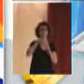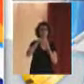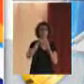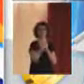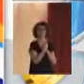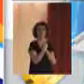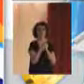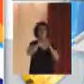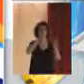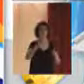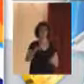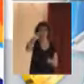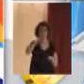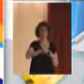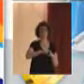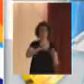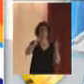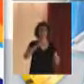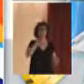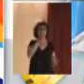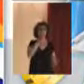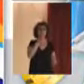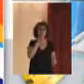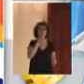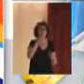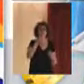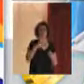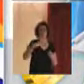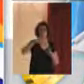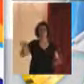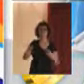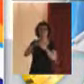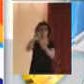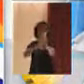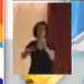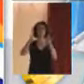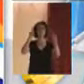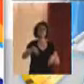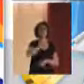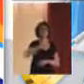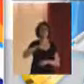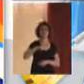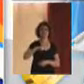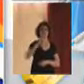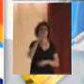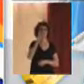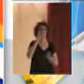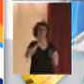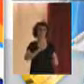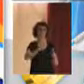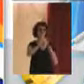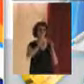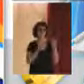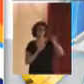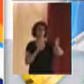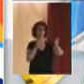based on the graphic of individual psychological well-being. We can see this at population level,